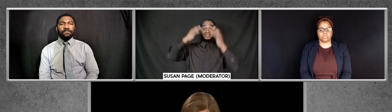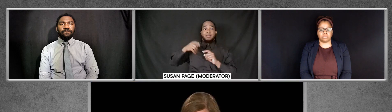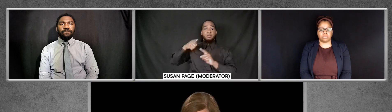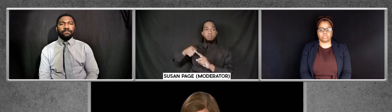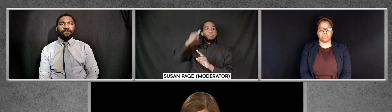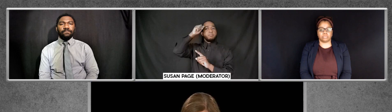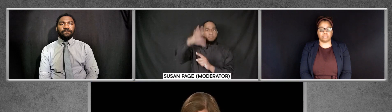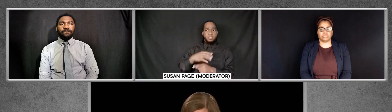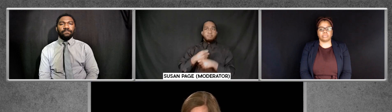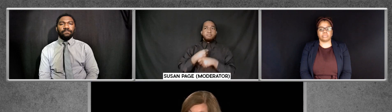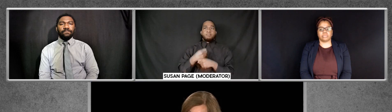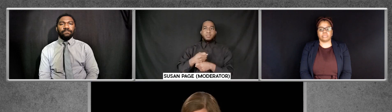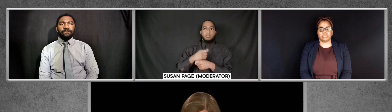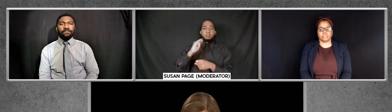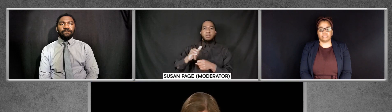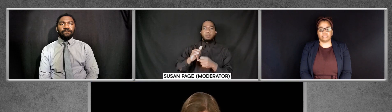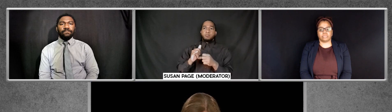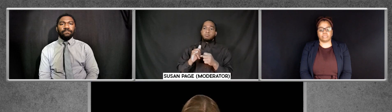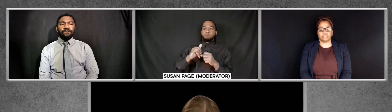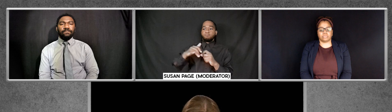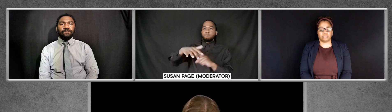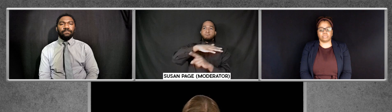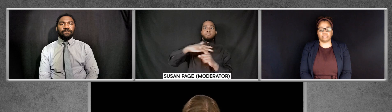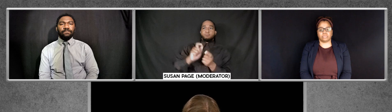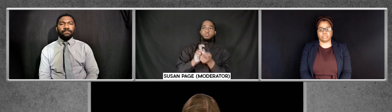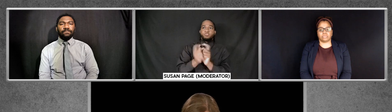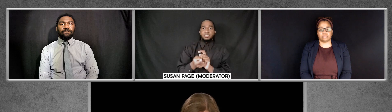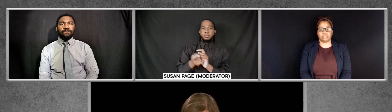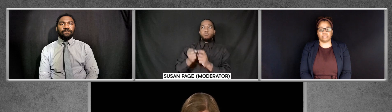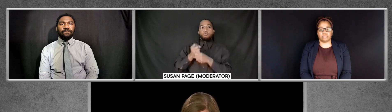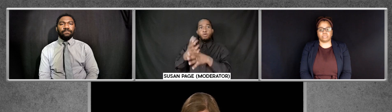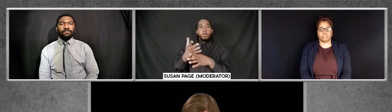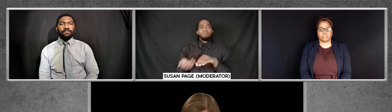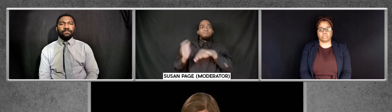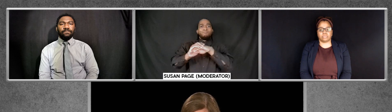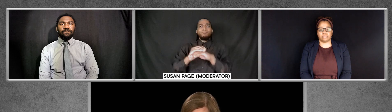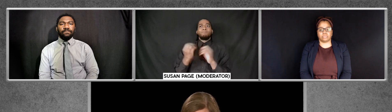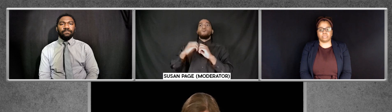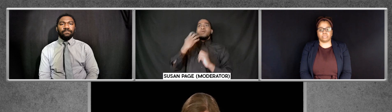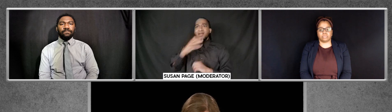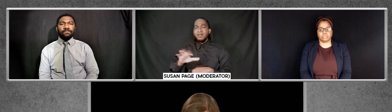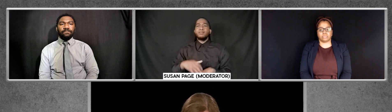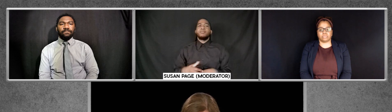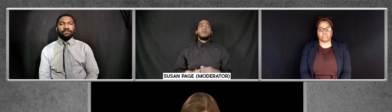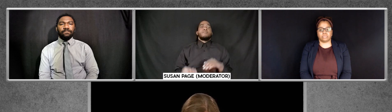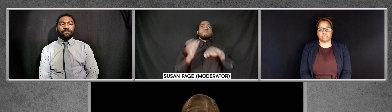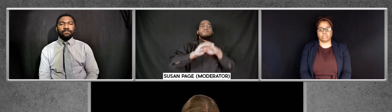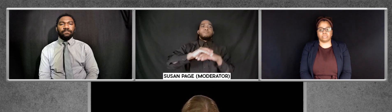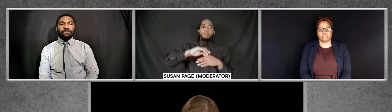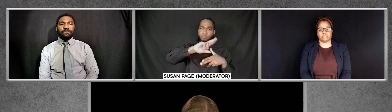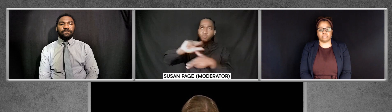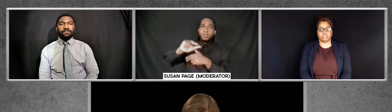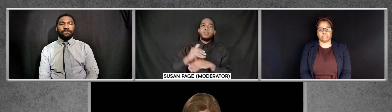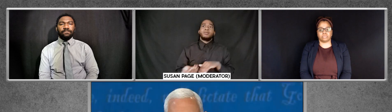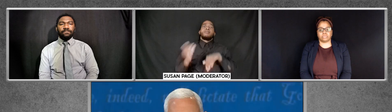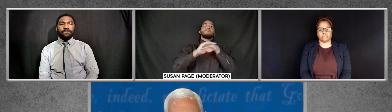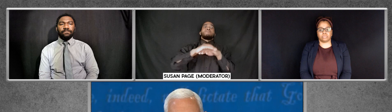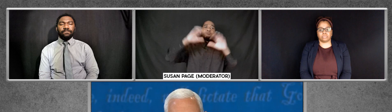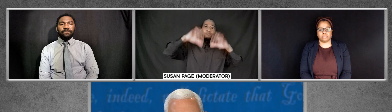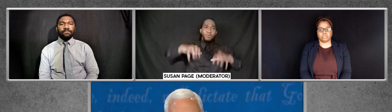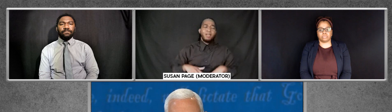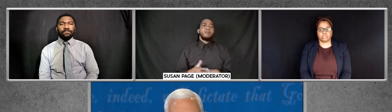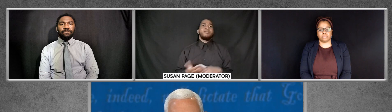made wildfires bigger, hotter, and more deadly, and have made hurricanes wetter, slower, and more damaging? You